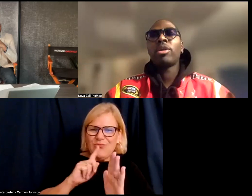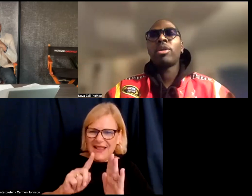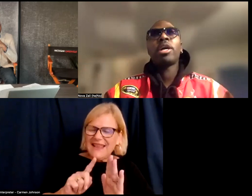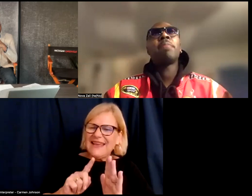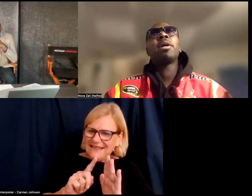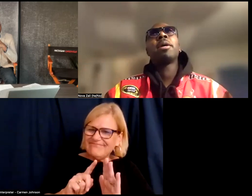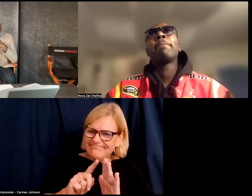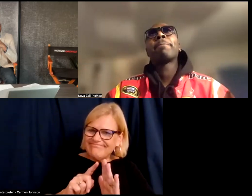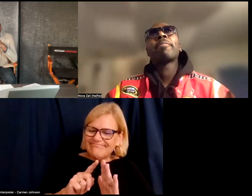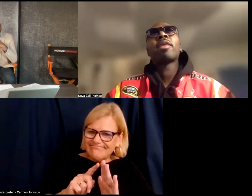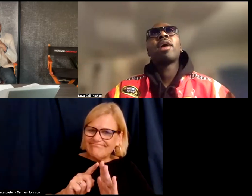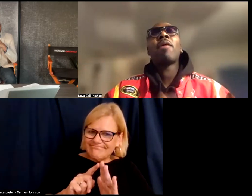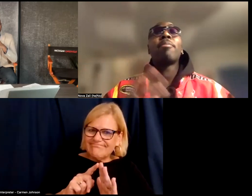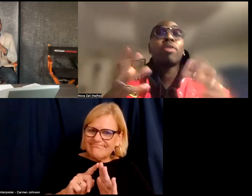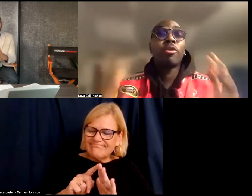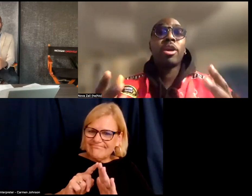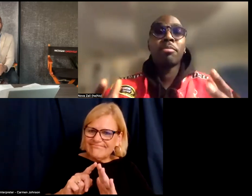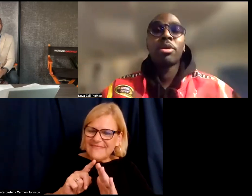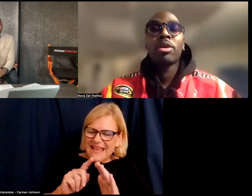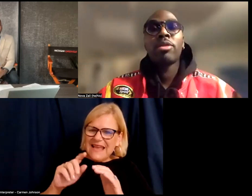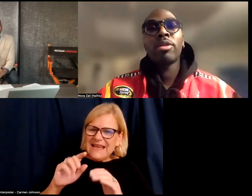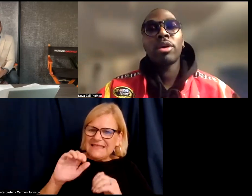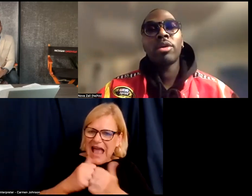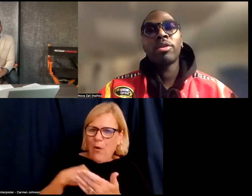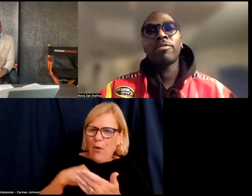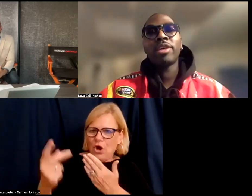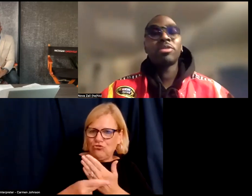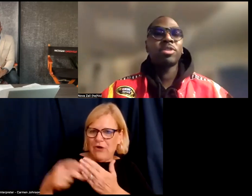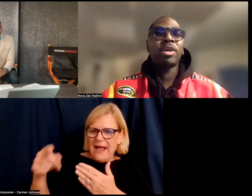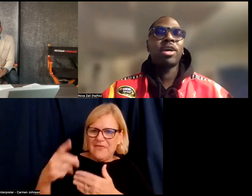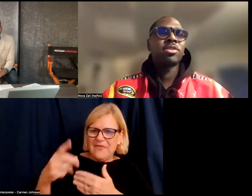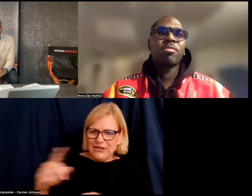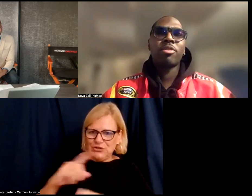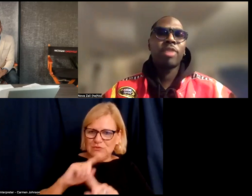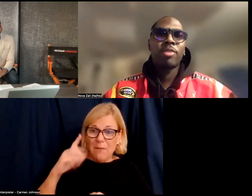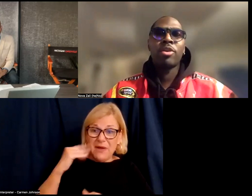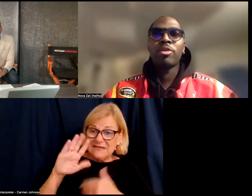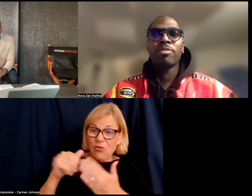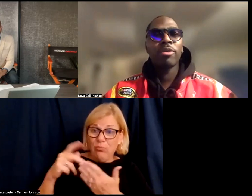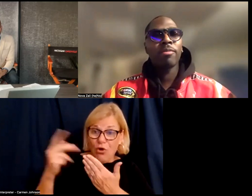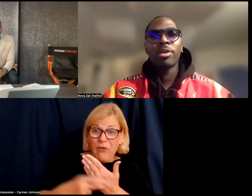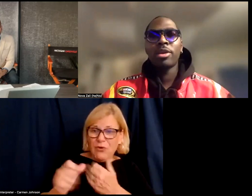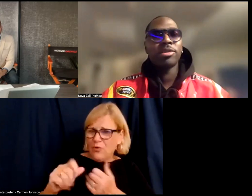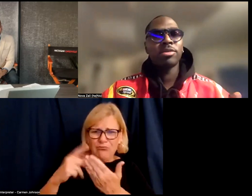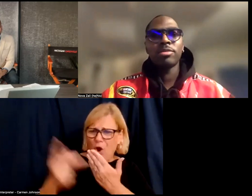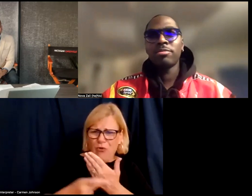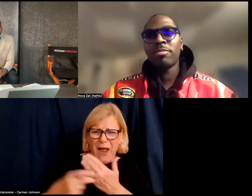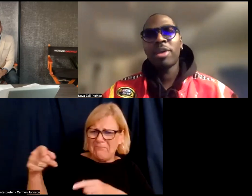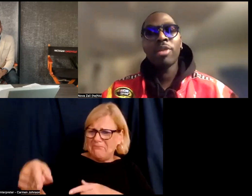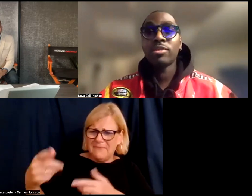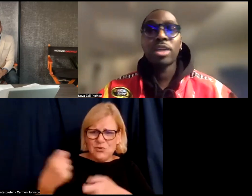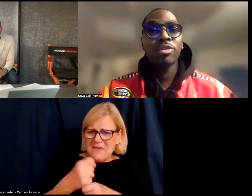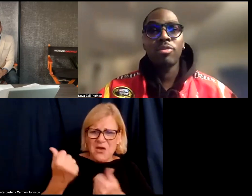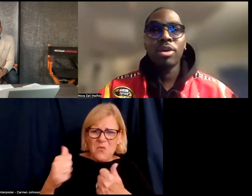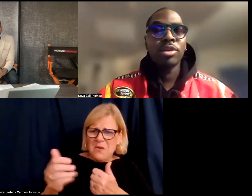what how I program Mm, the device to respond, because it's all programming. You know, you can program it to make